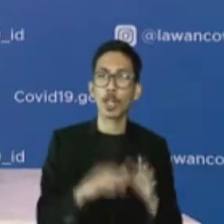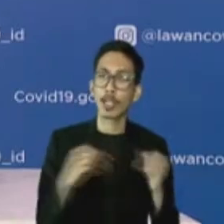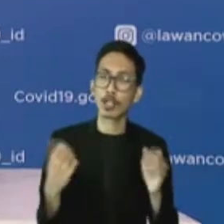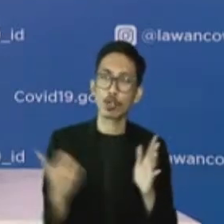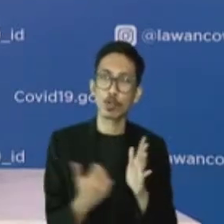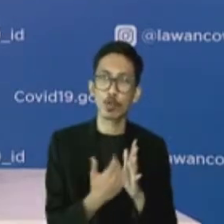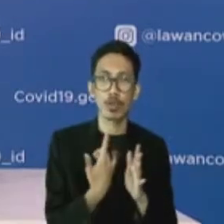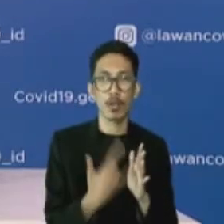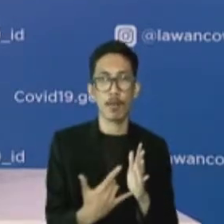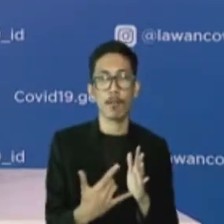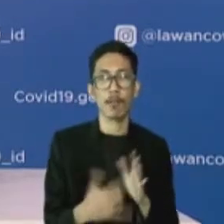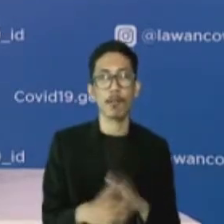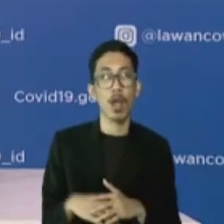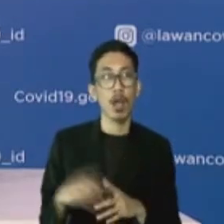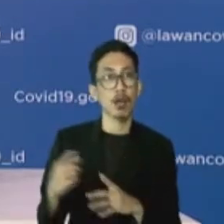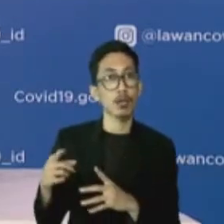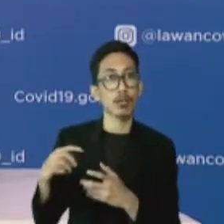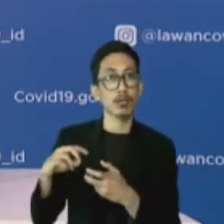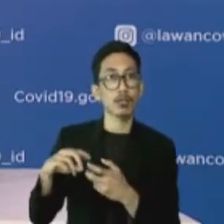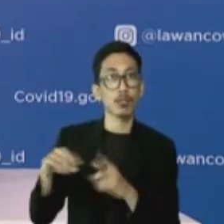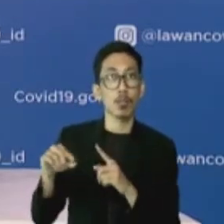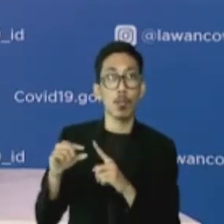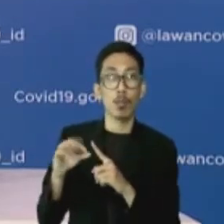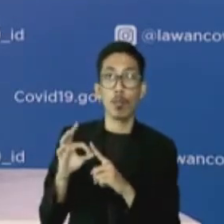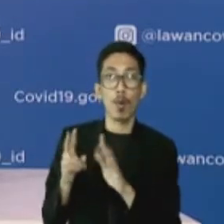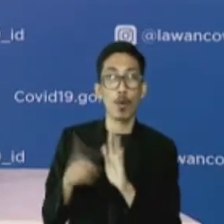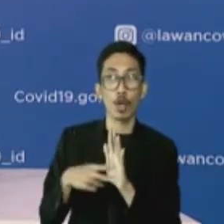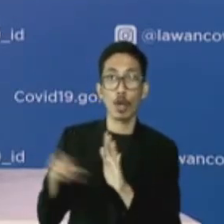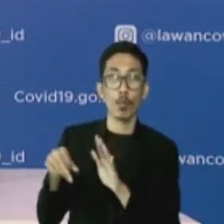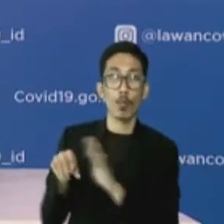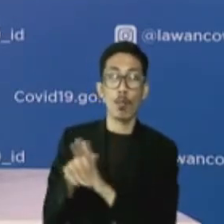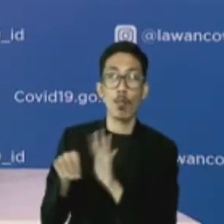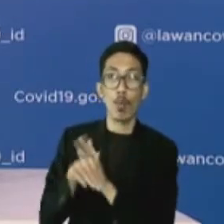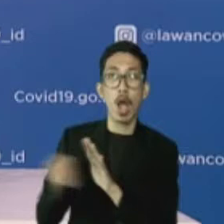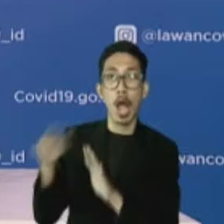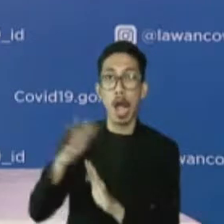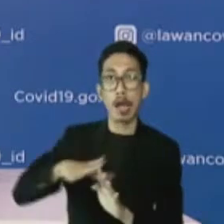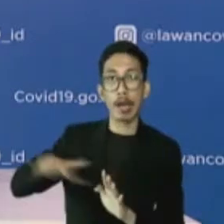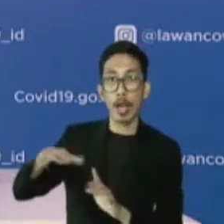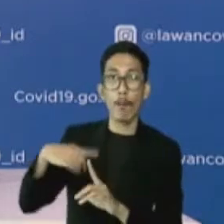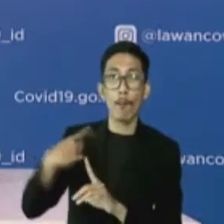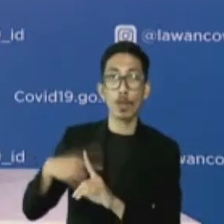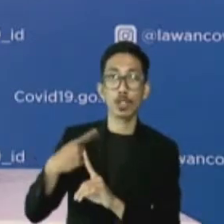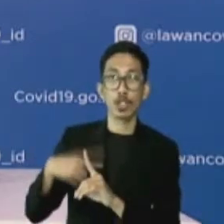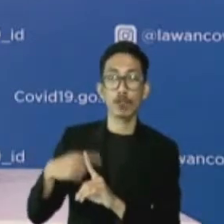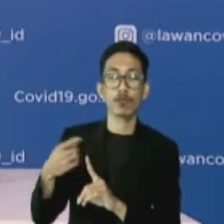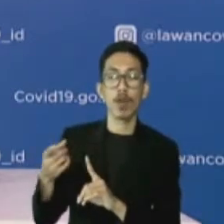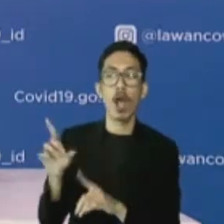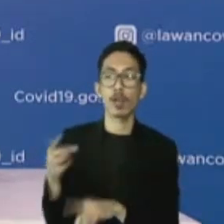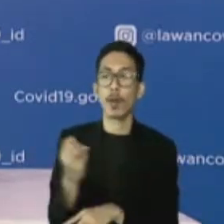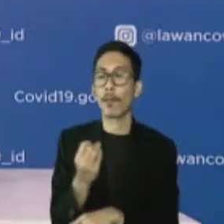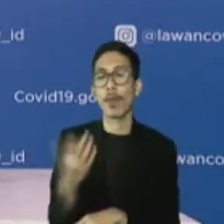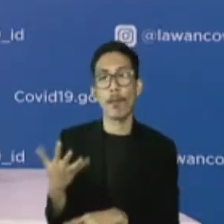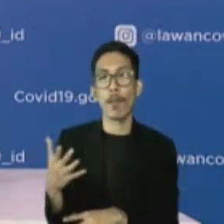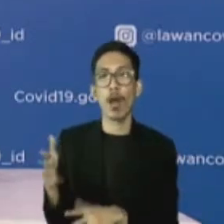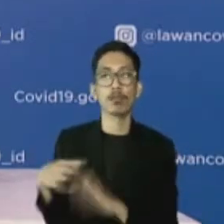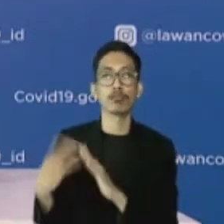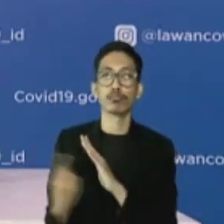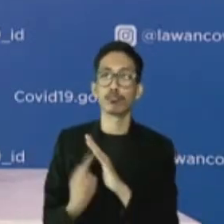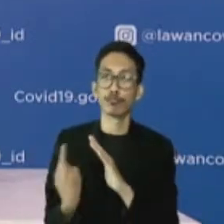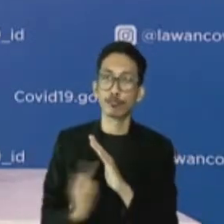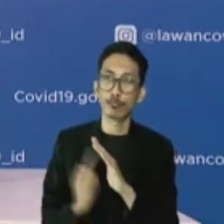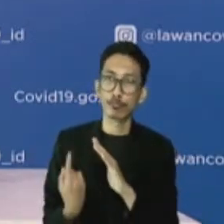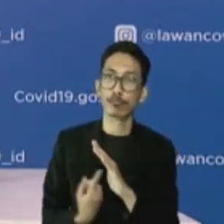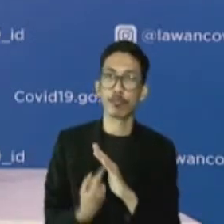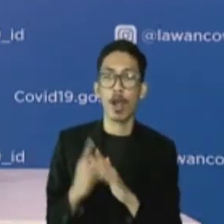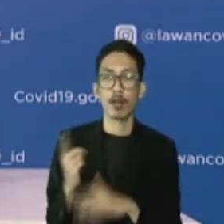monitoring of positive cases in the implementations area with data recorded by the health office and routine surveillance, especially